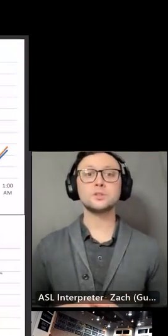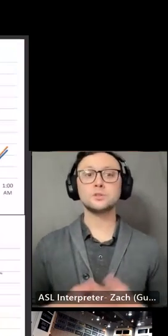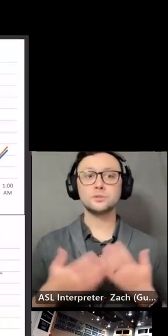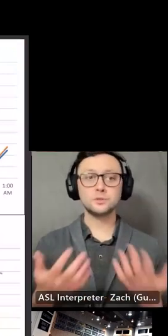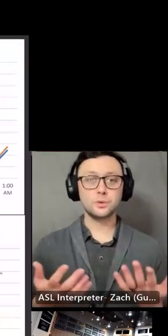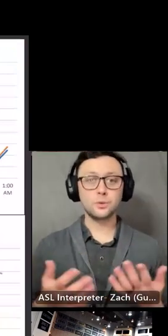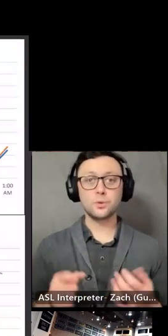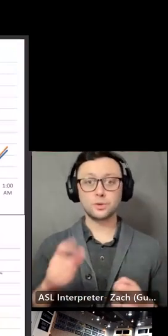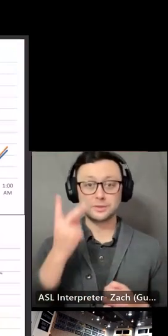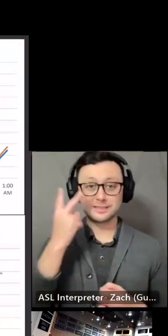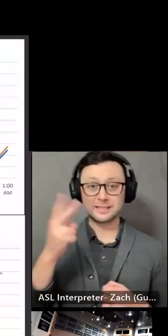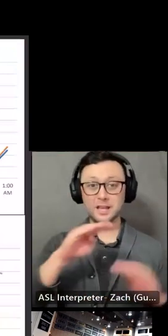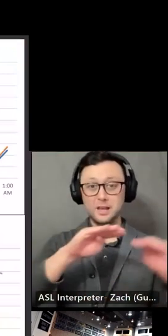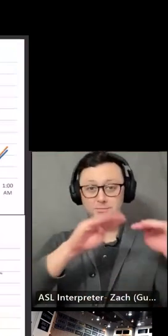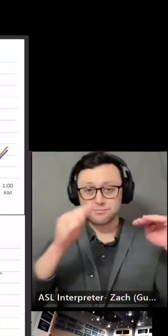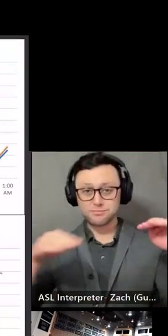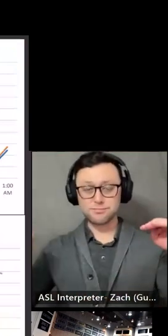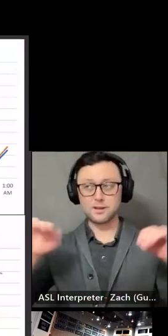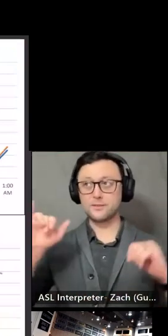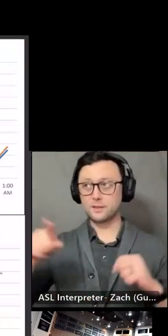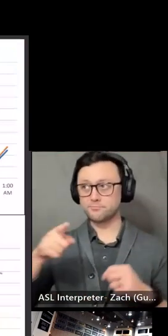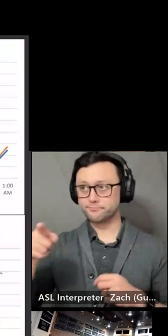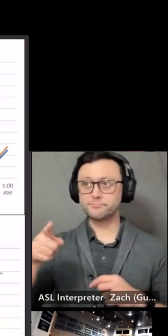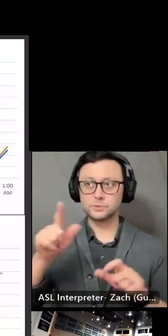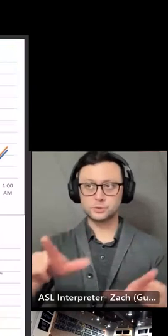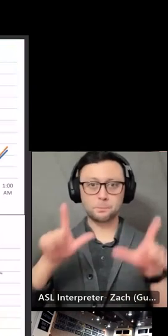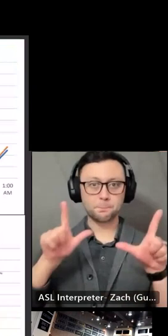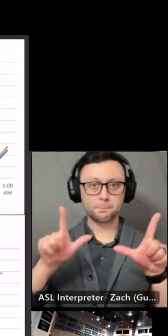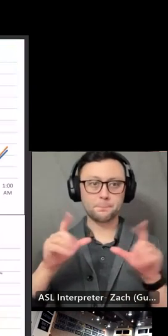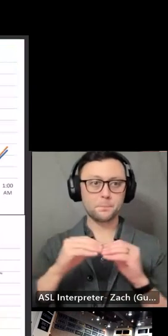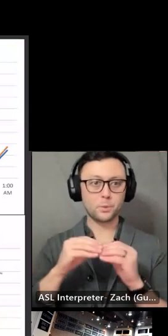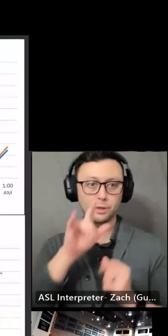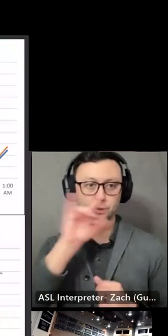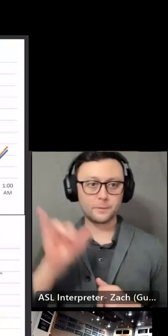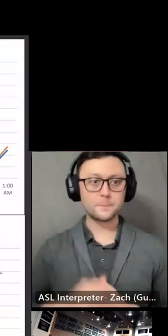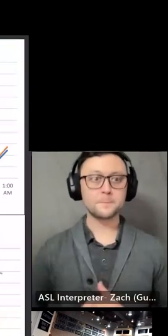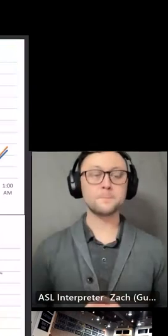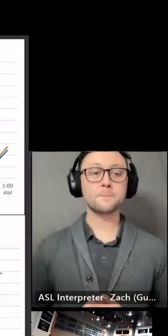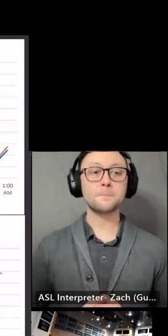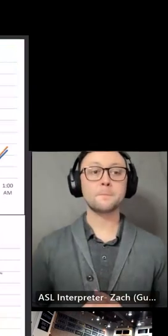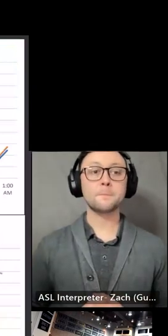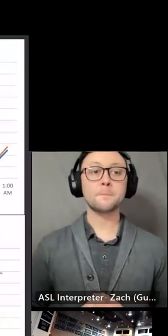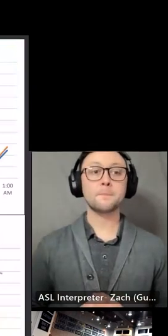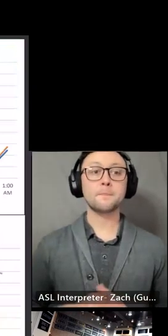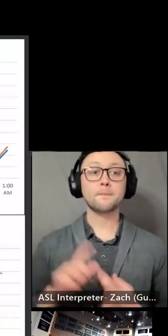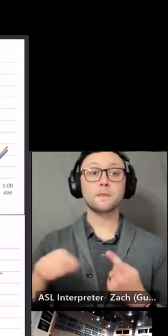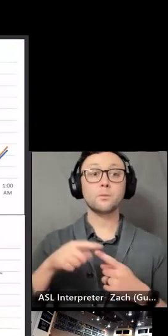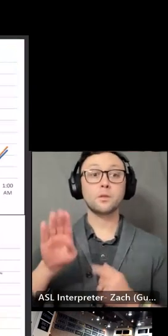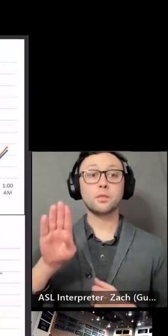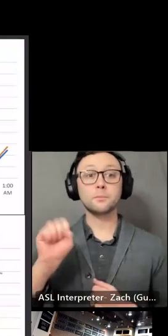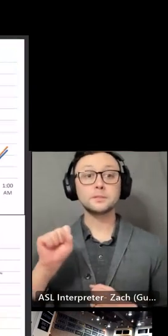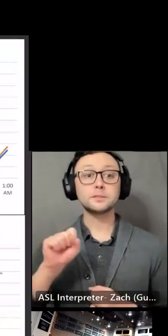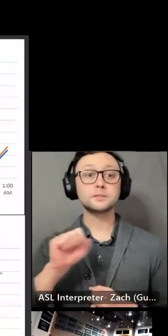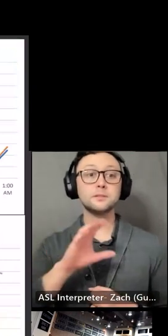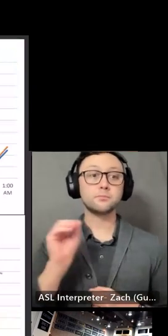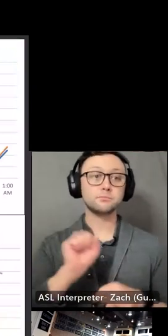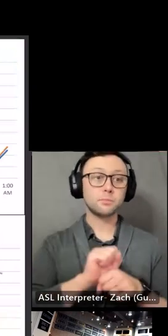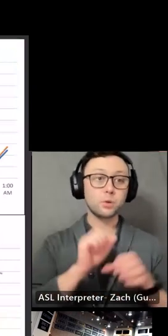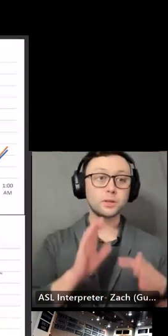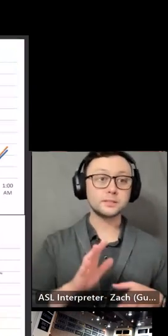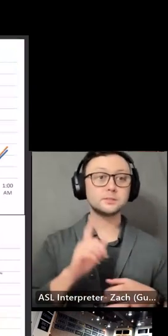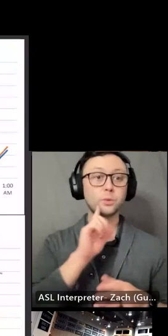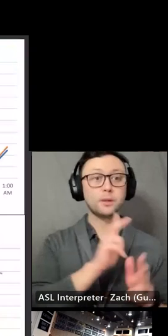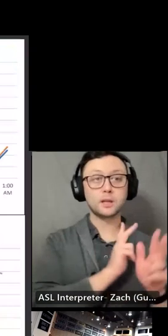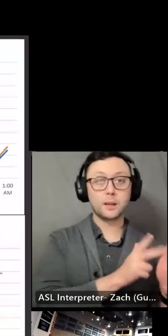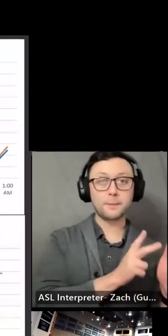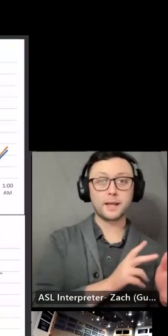hour of the roadway is versus when the buses and the employees would be coming